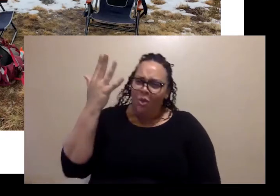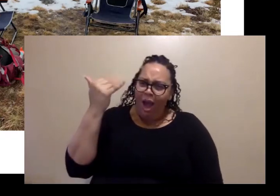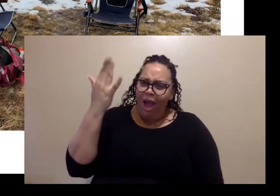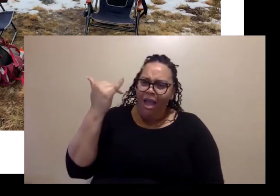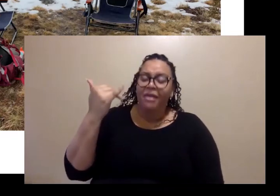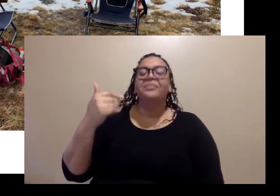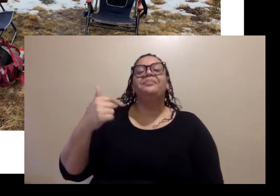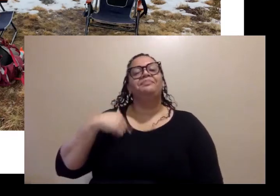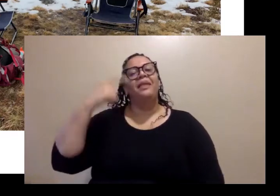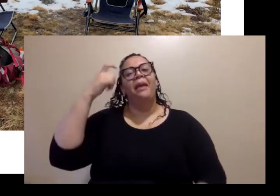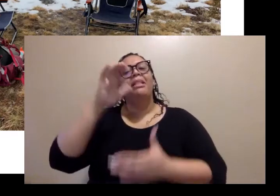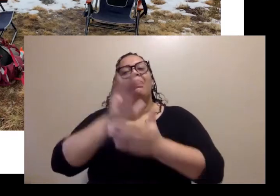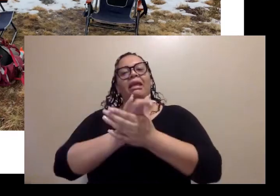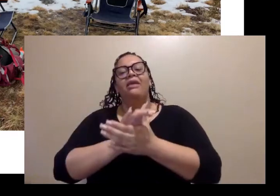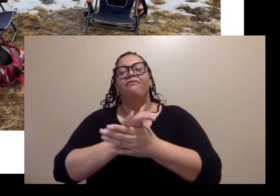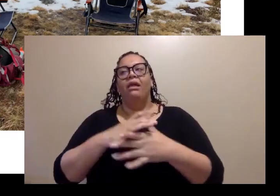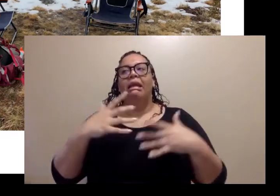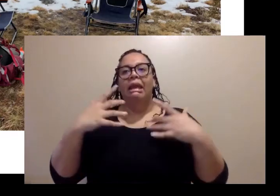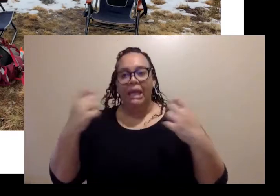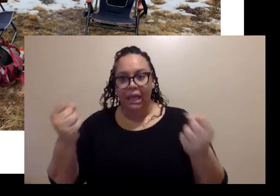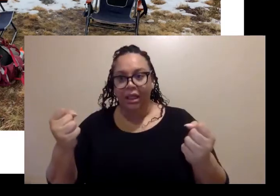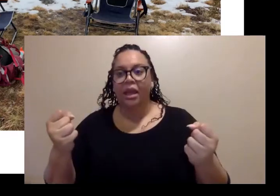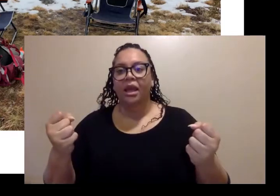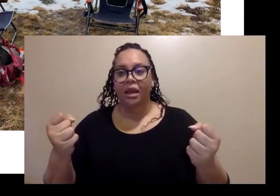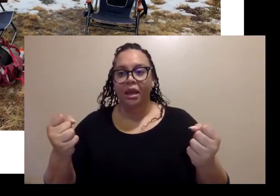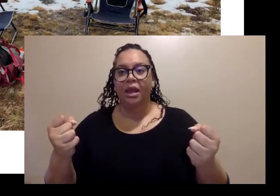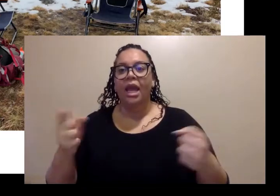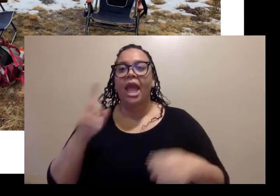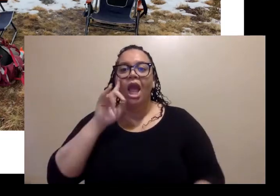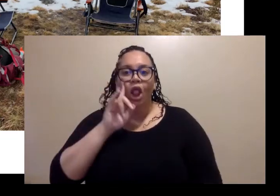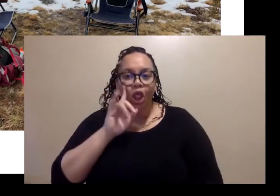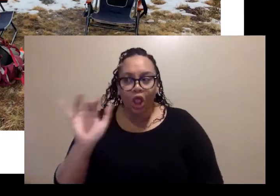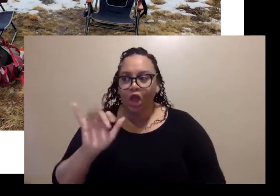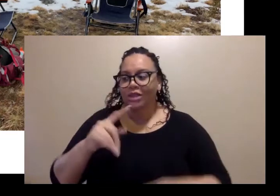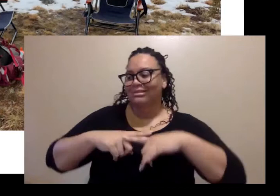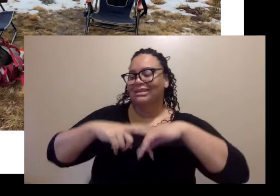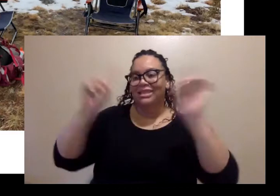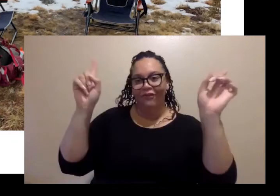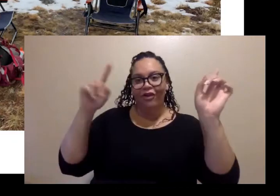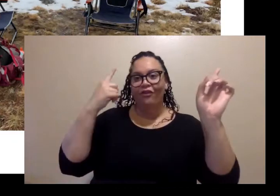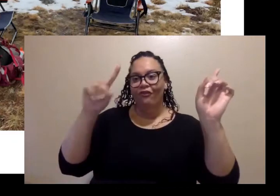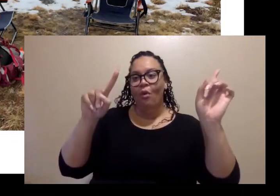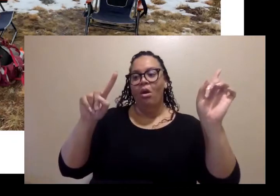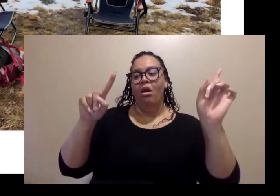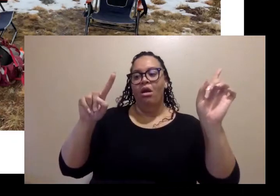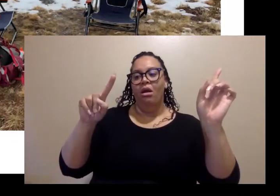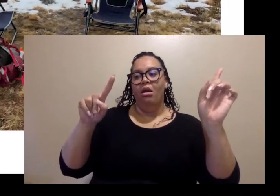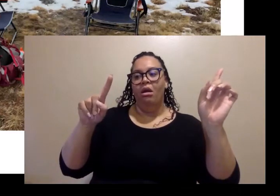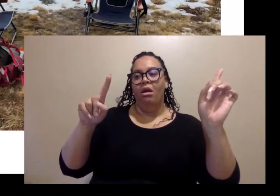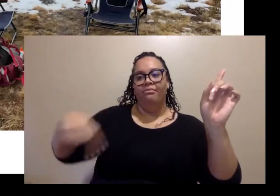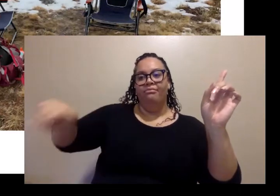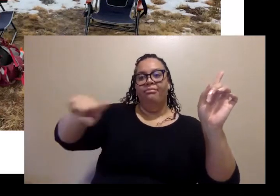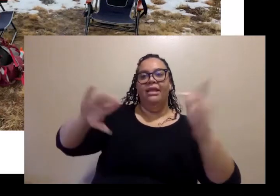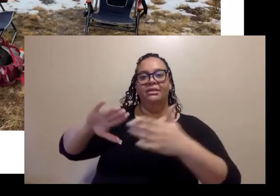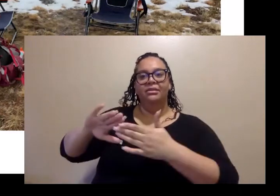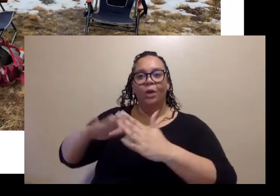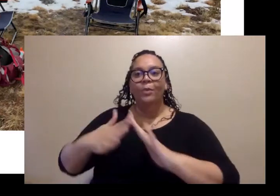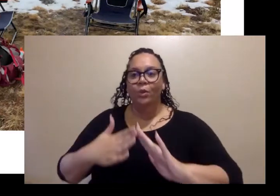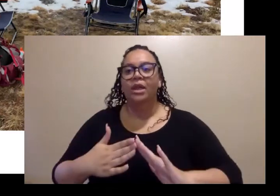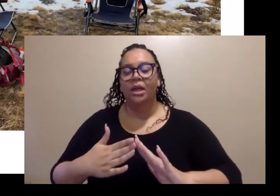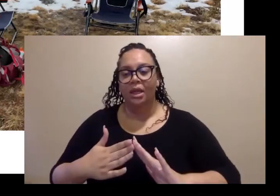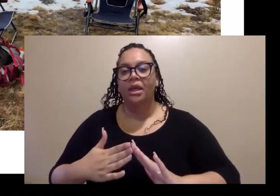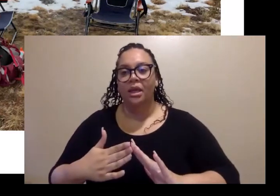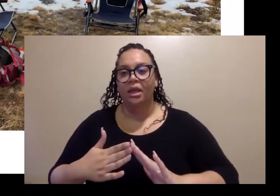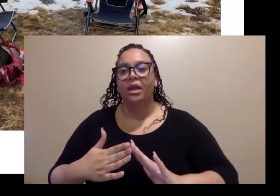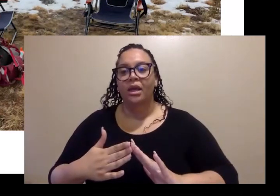believe that healing looks very different for that population than anybody else, than the